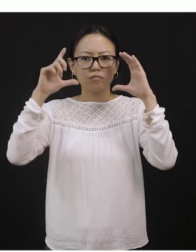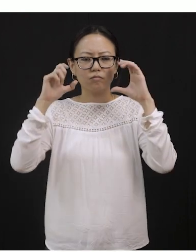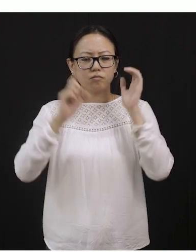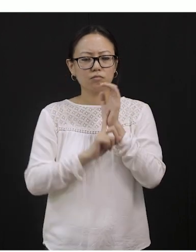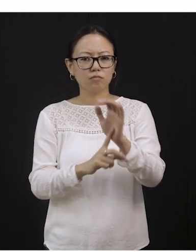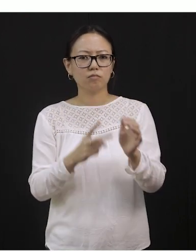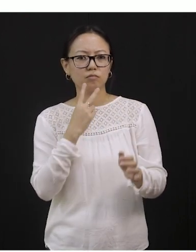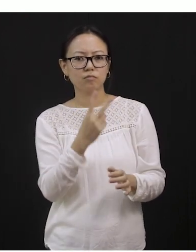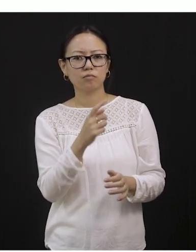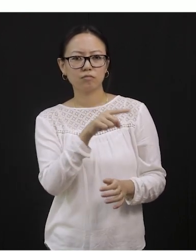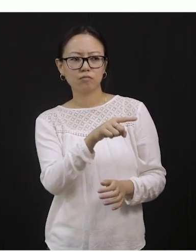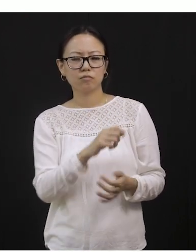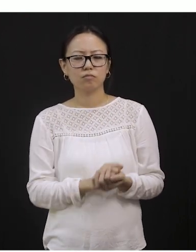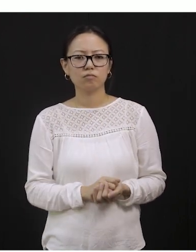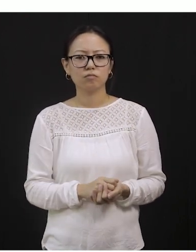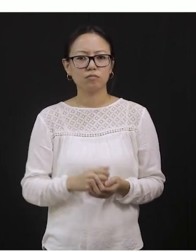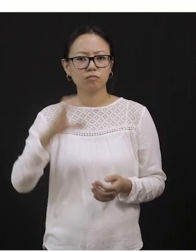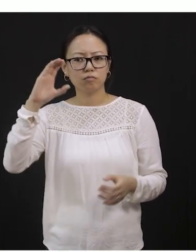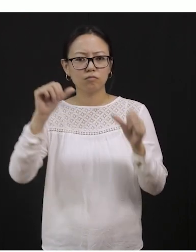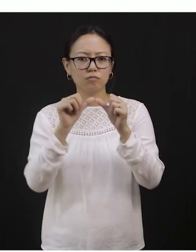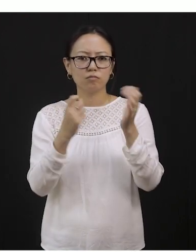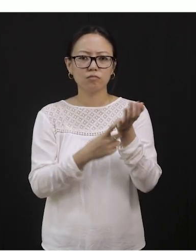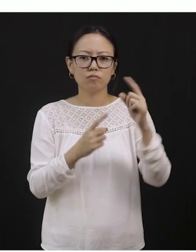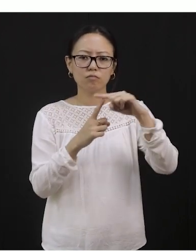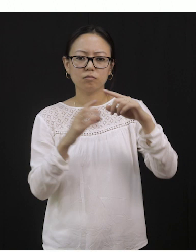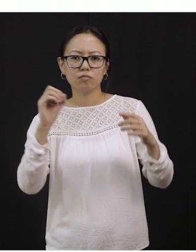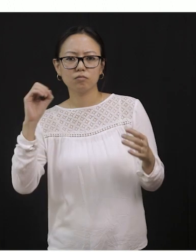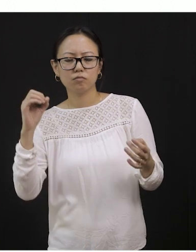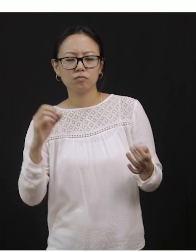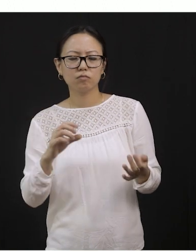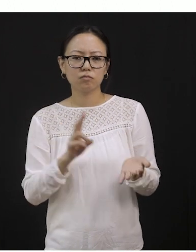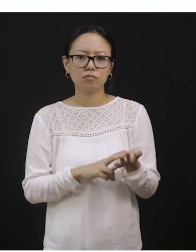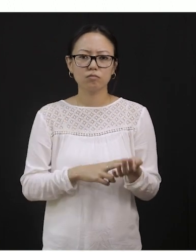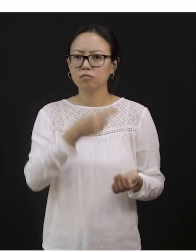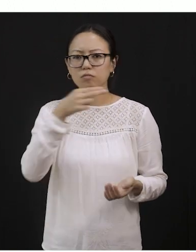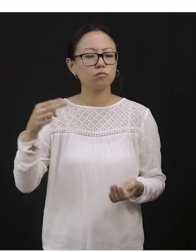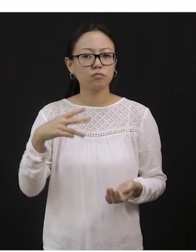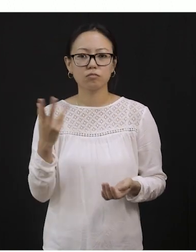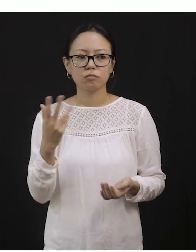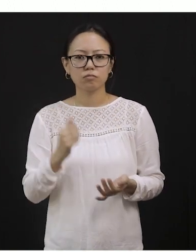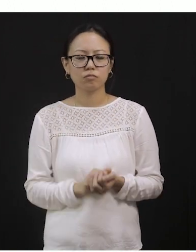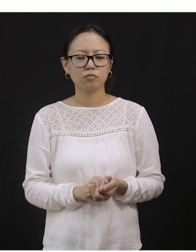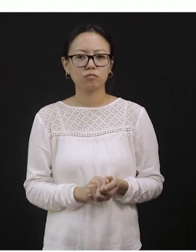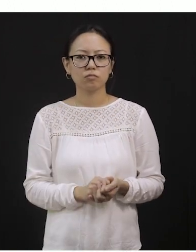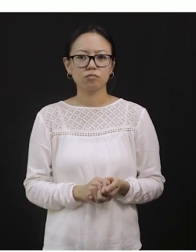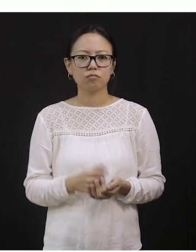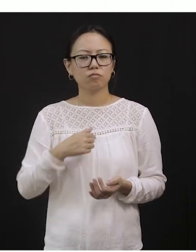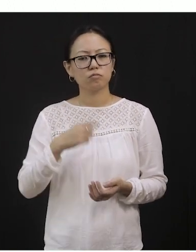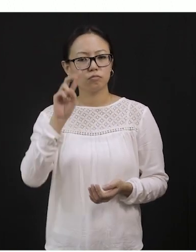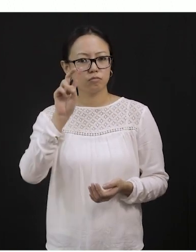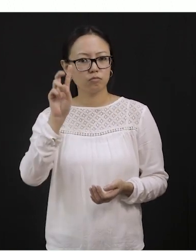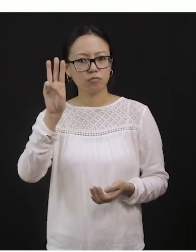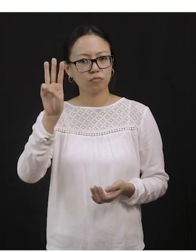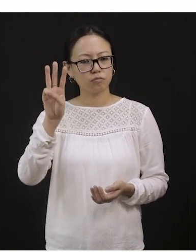What is the name of this cartoon show? You and a little girl. At the count of 3, you have to tell me the